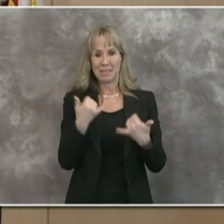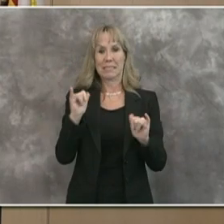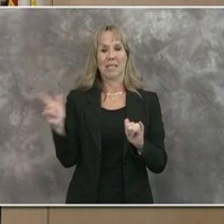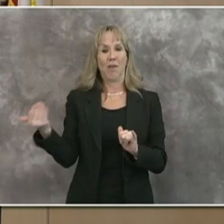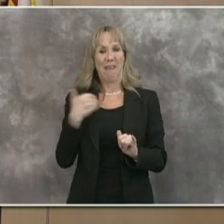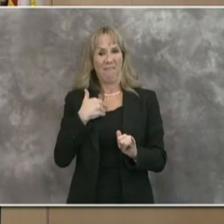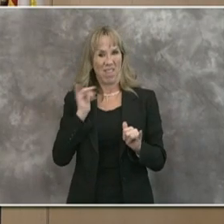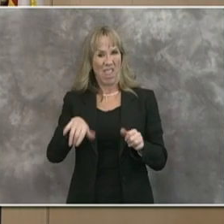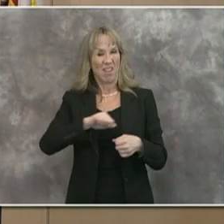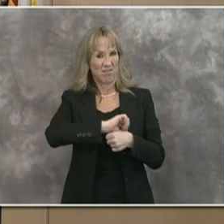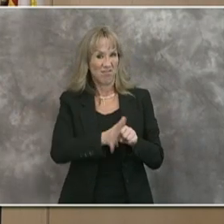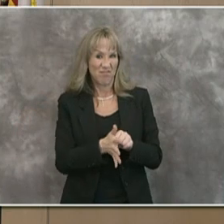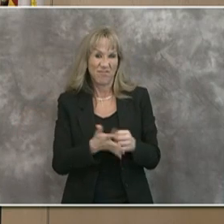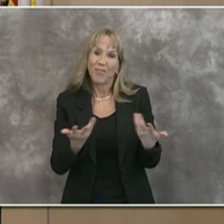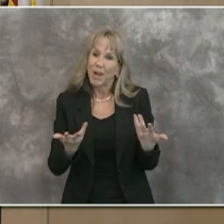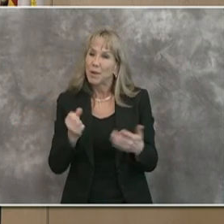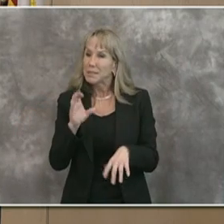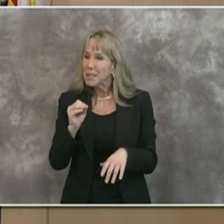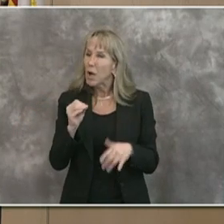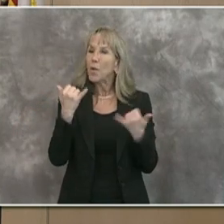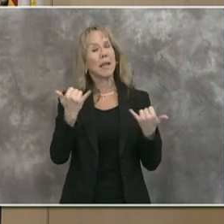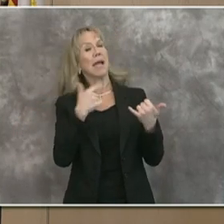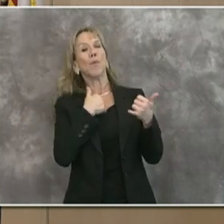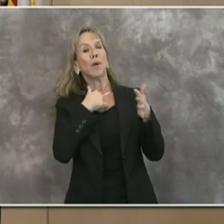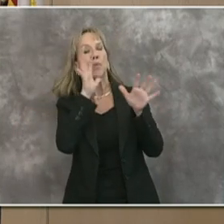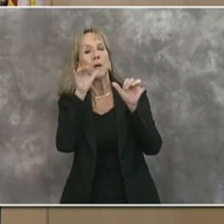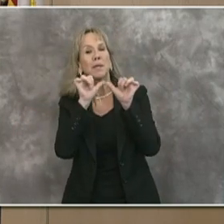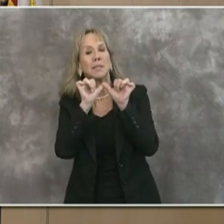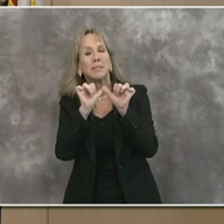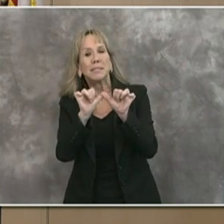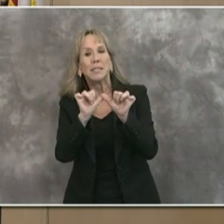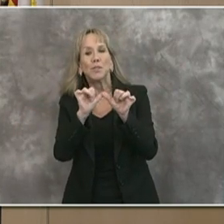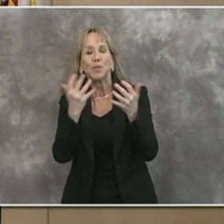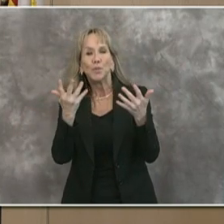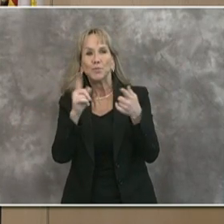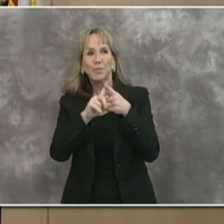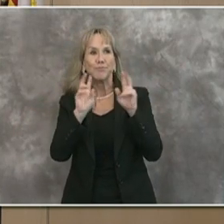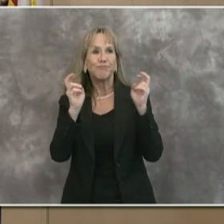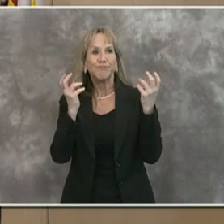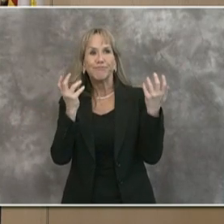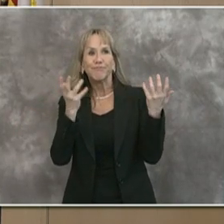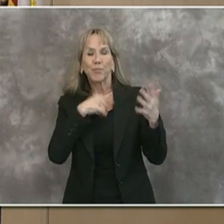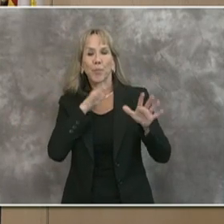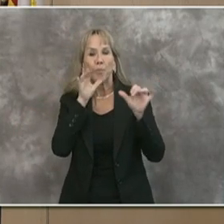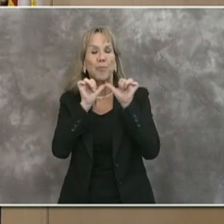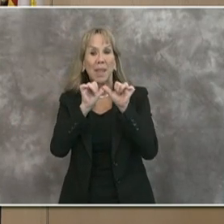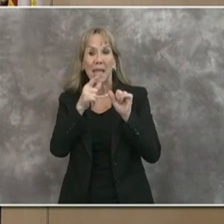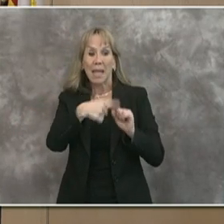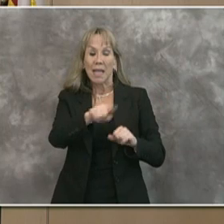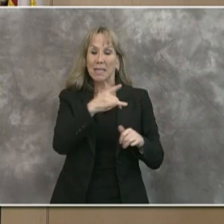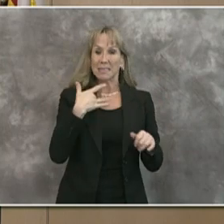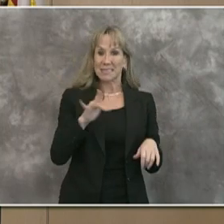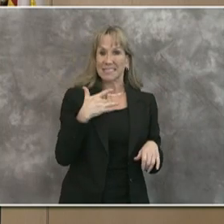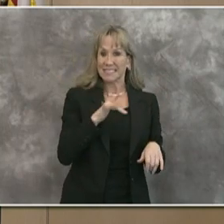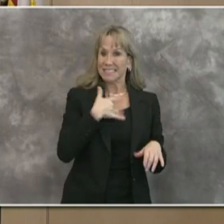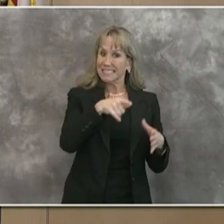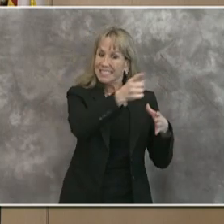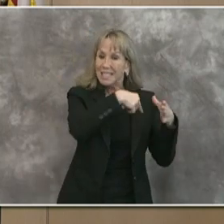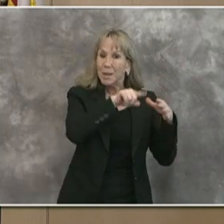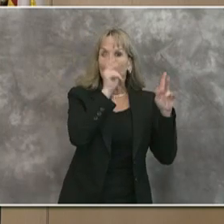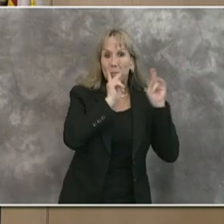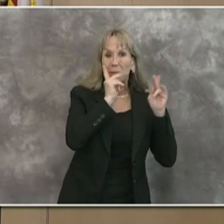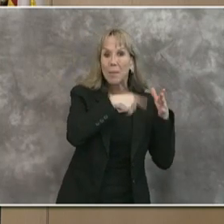still have the virus. So we will continue to recommend that our vulnerable populations, like